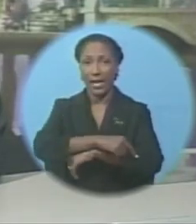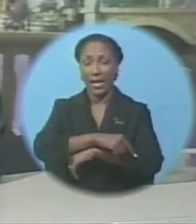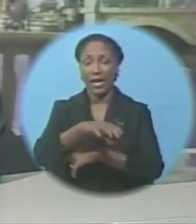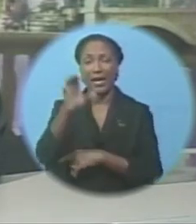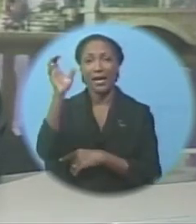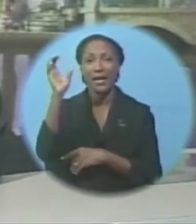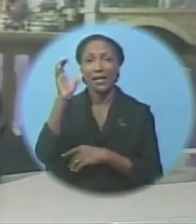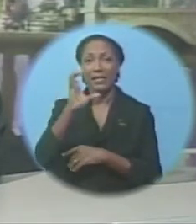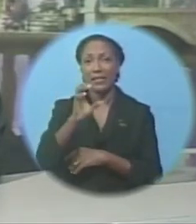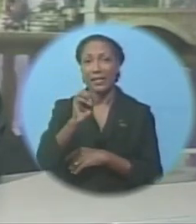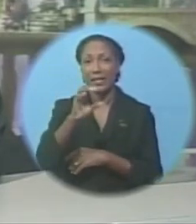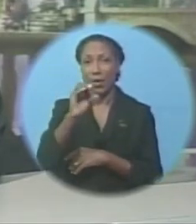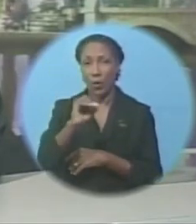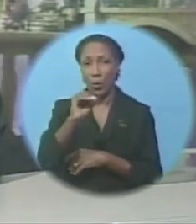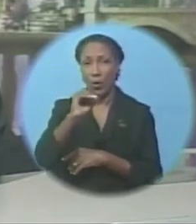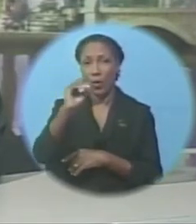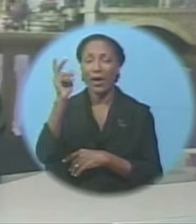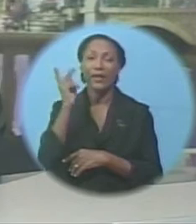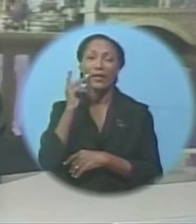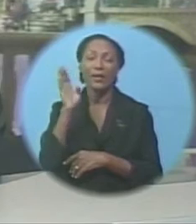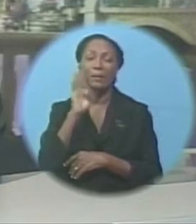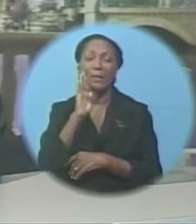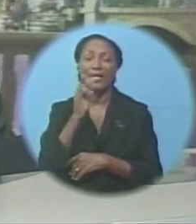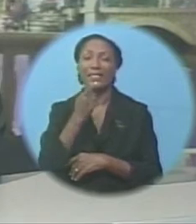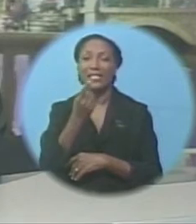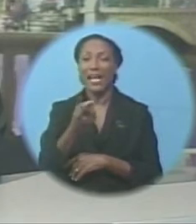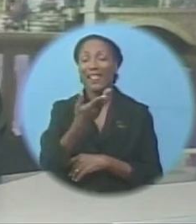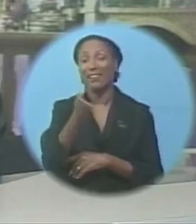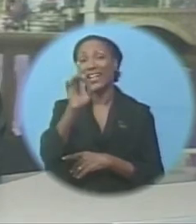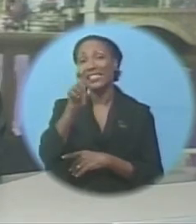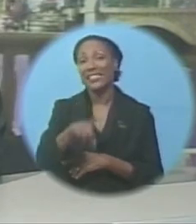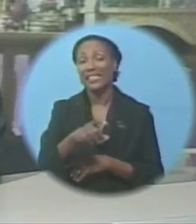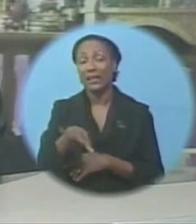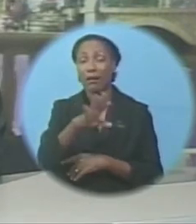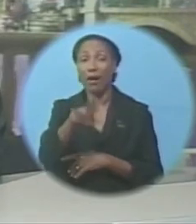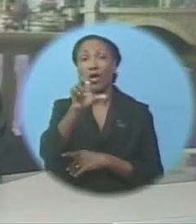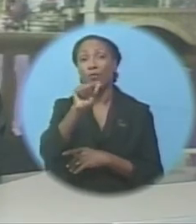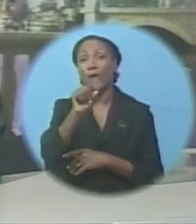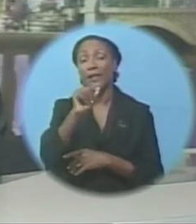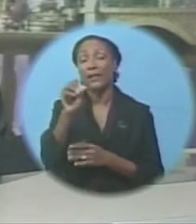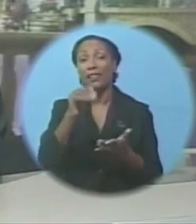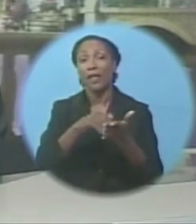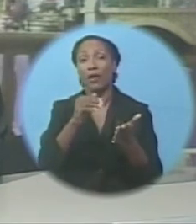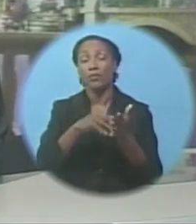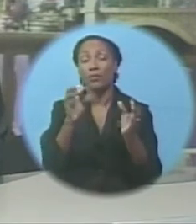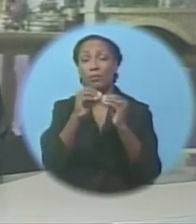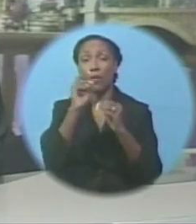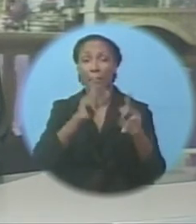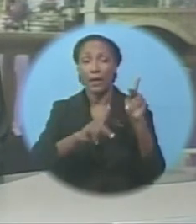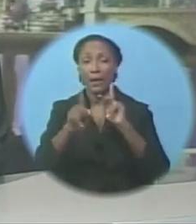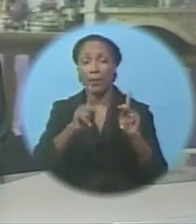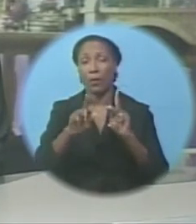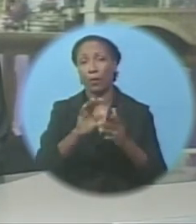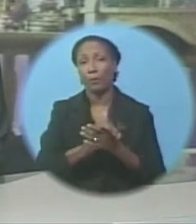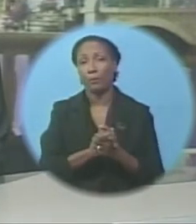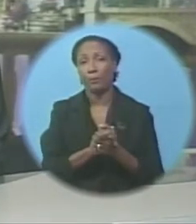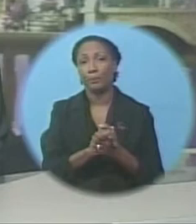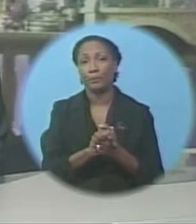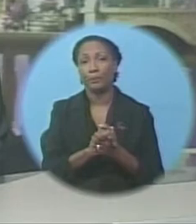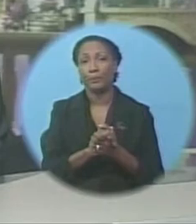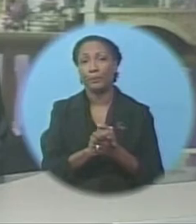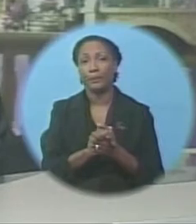that approximately 20,000 more persons are required to fill the spaces in that link.